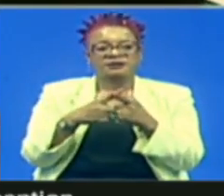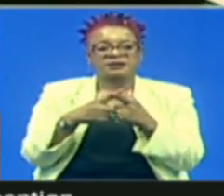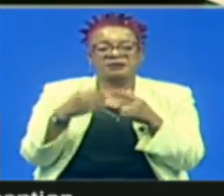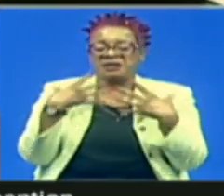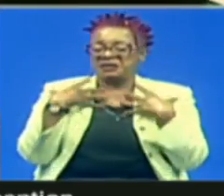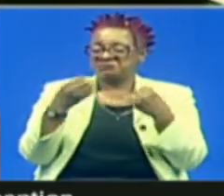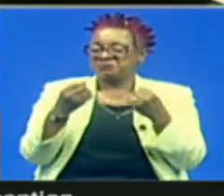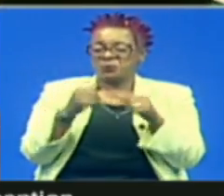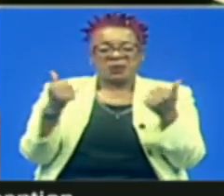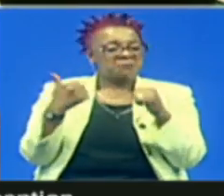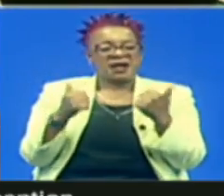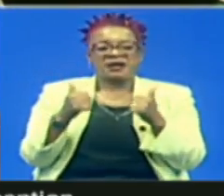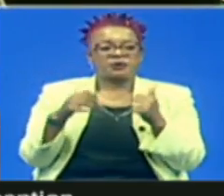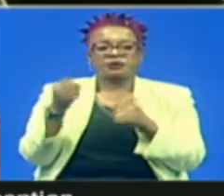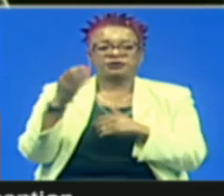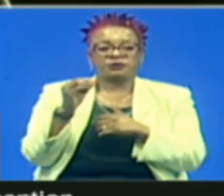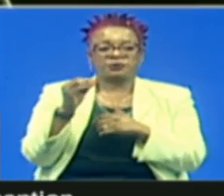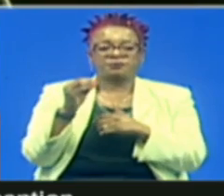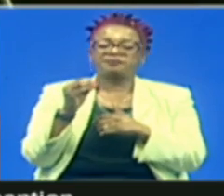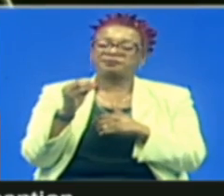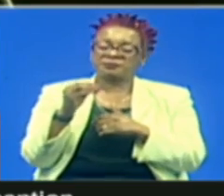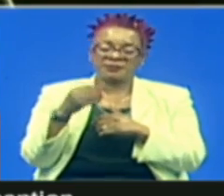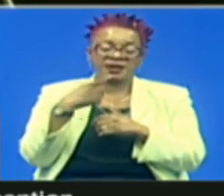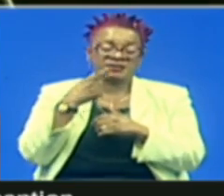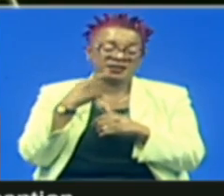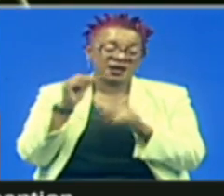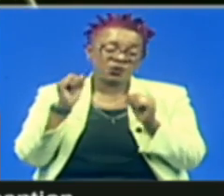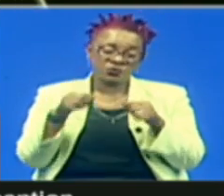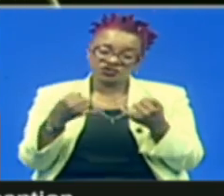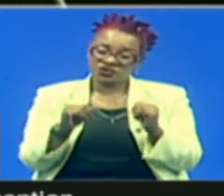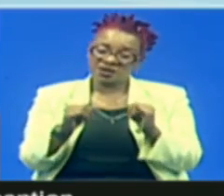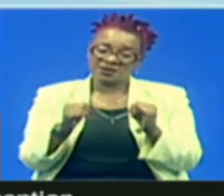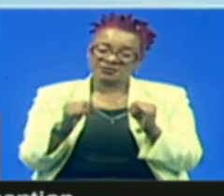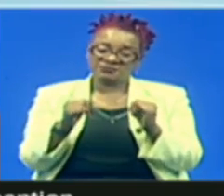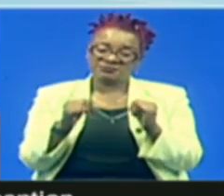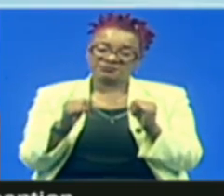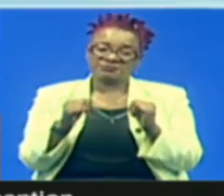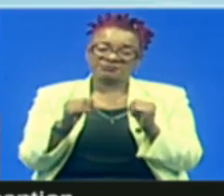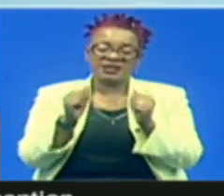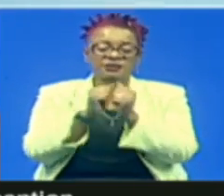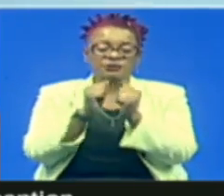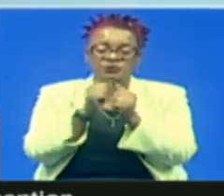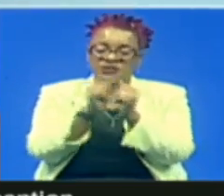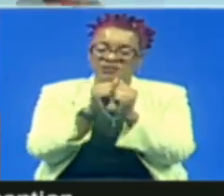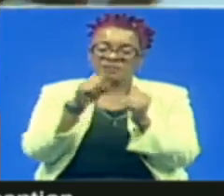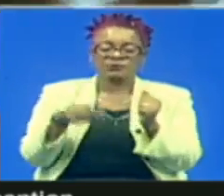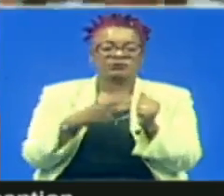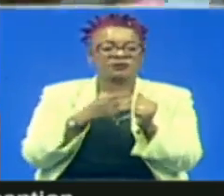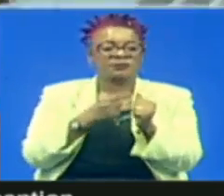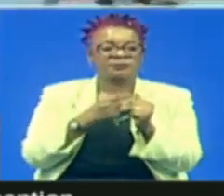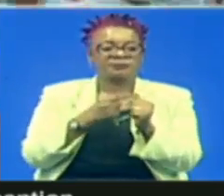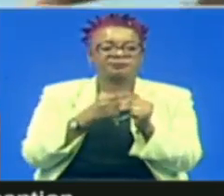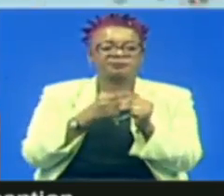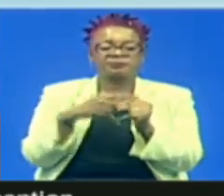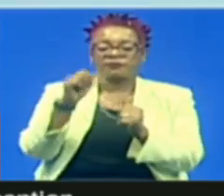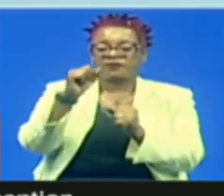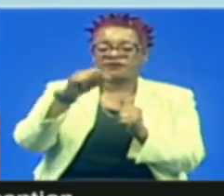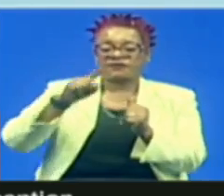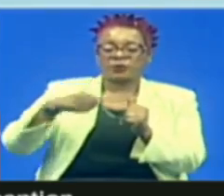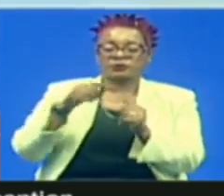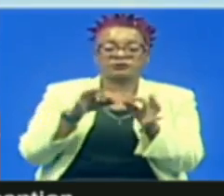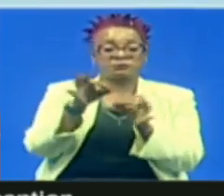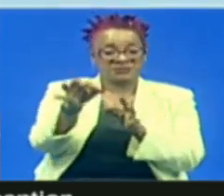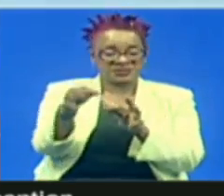well. So I tried, maybe I can just try and do 10K. In the 5,000